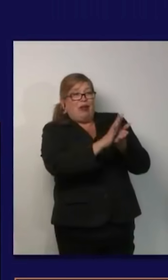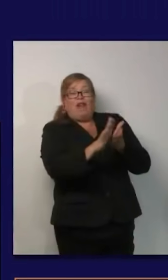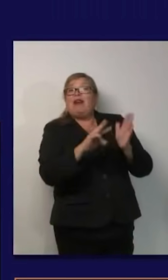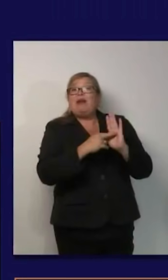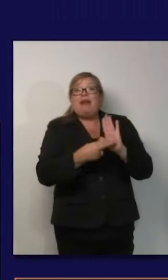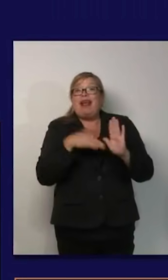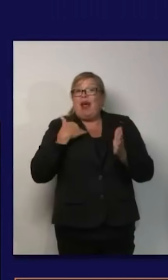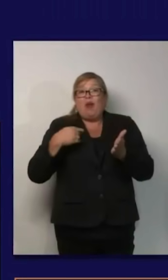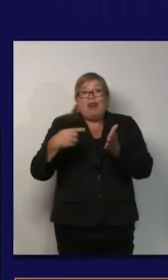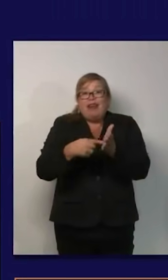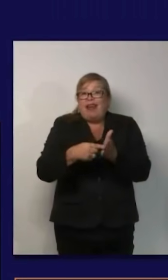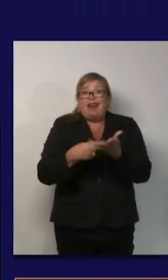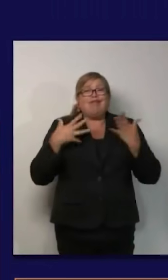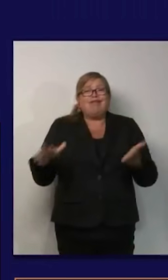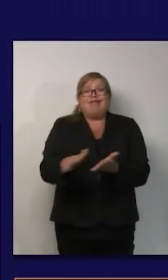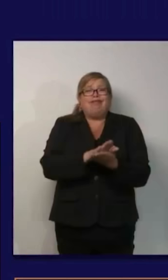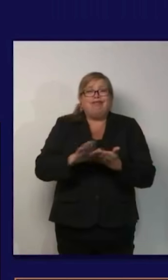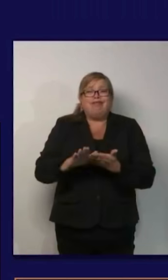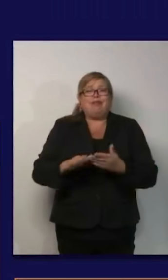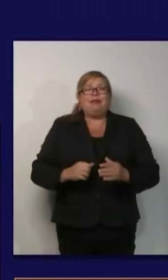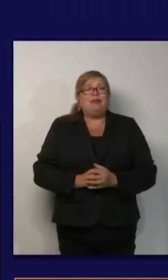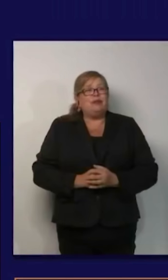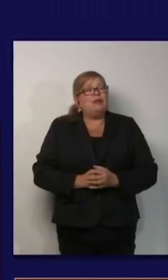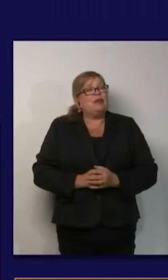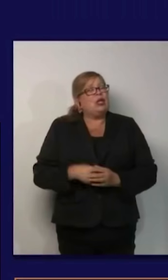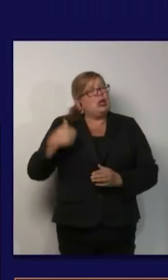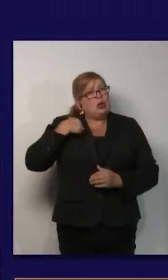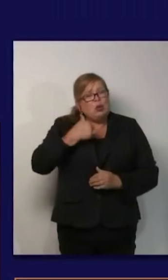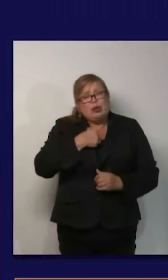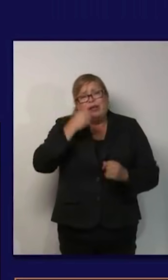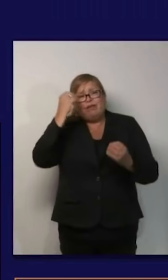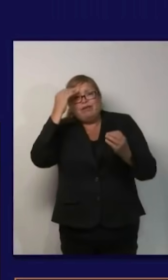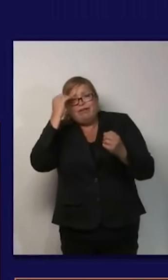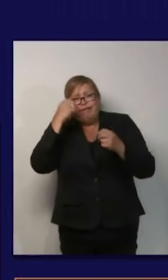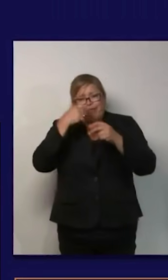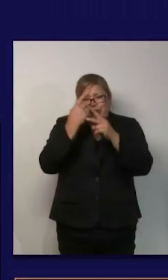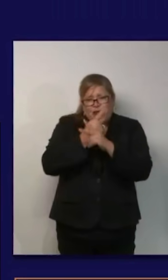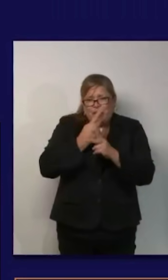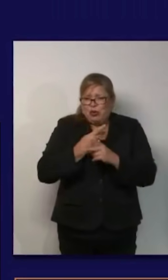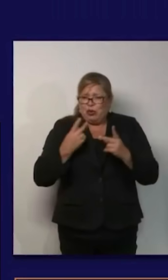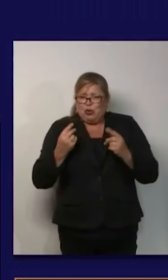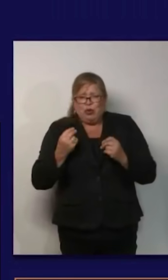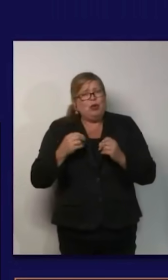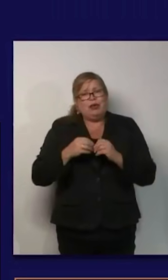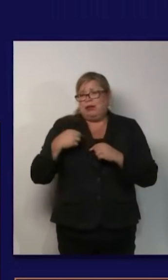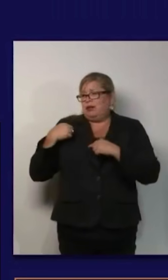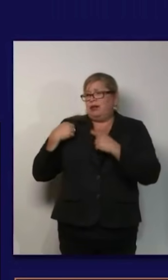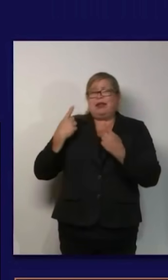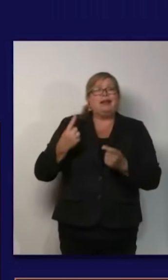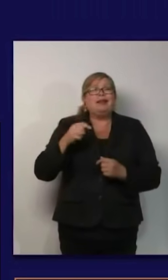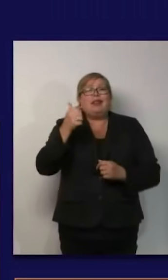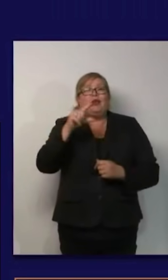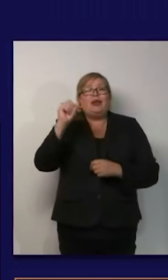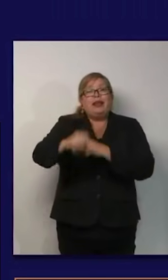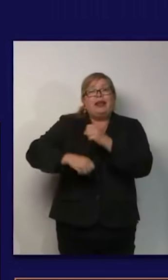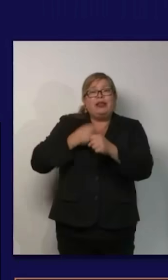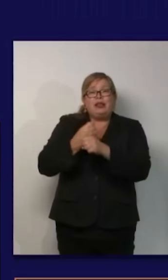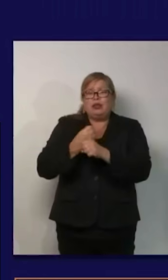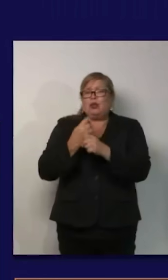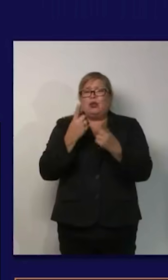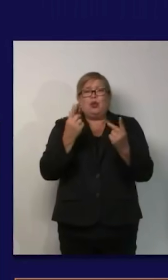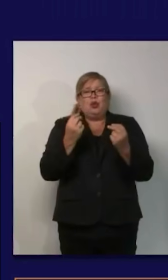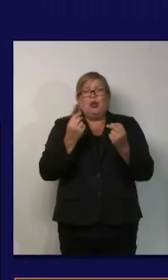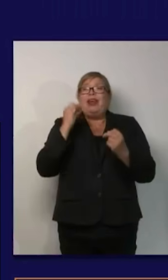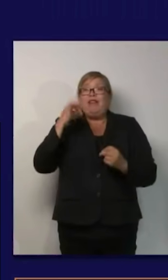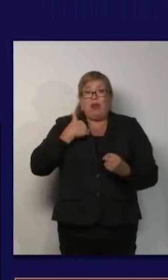eliminating that debt. We were thoughtful, perhaps more so than even the last decade and a half, of using those surplus dollars